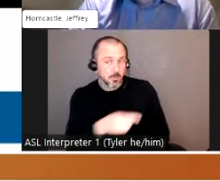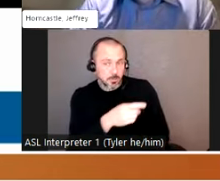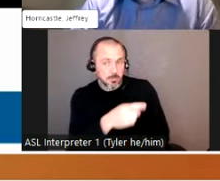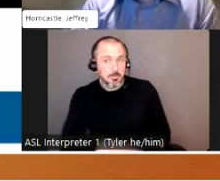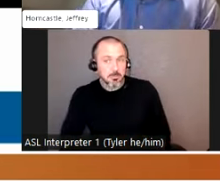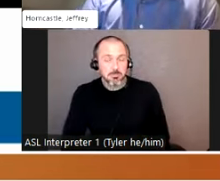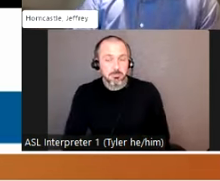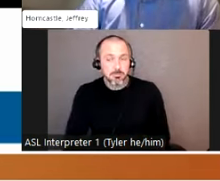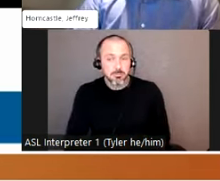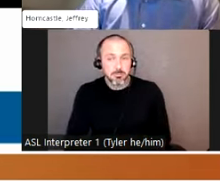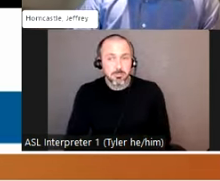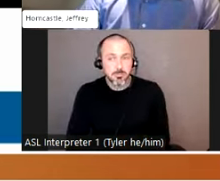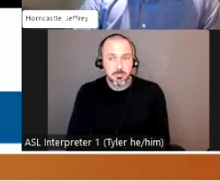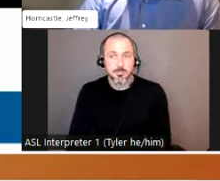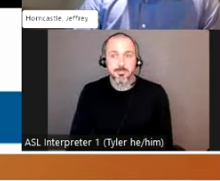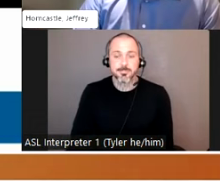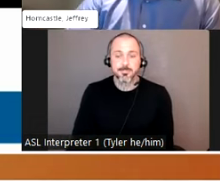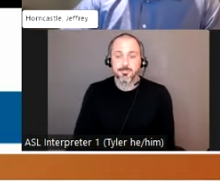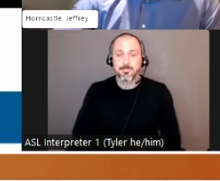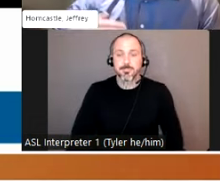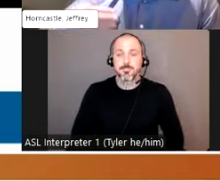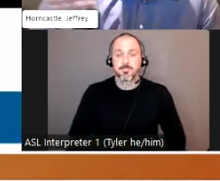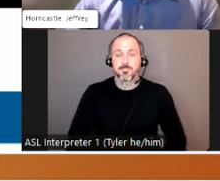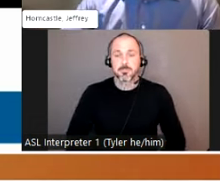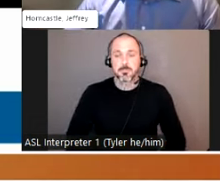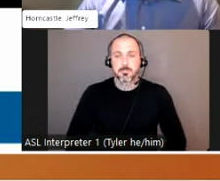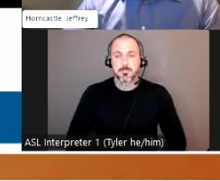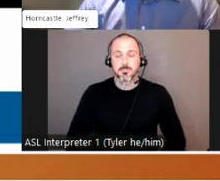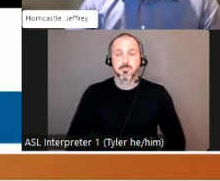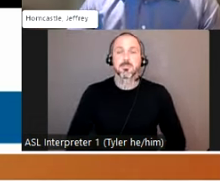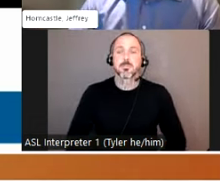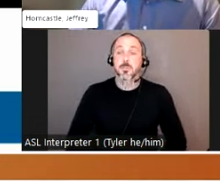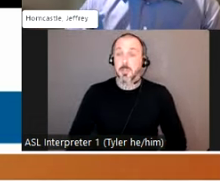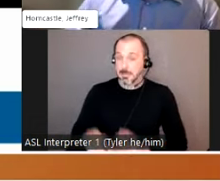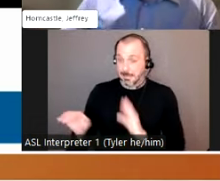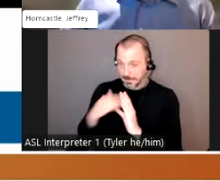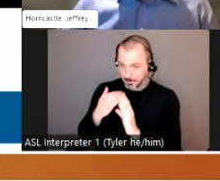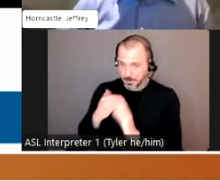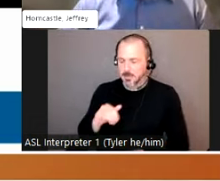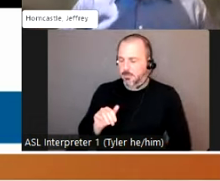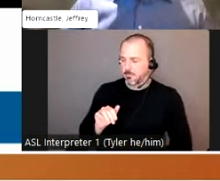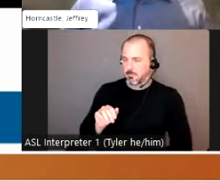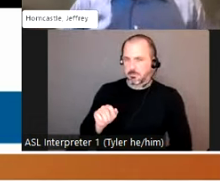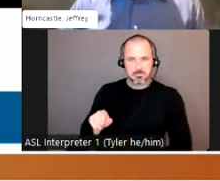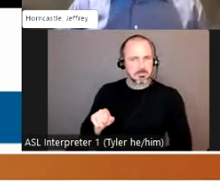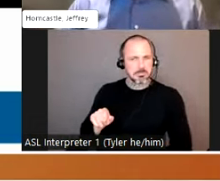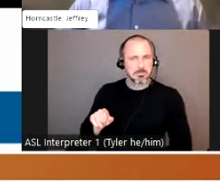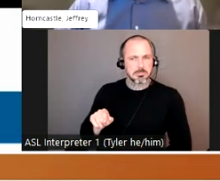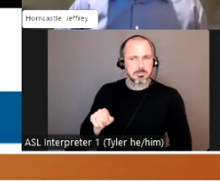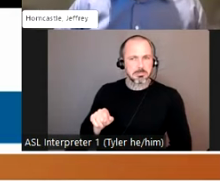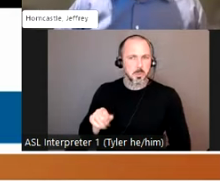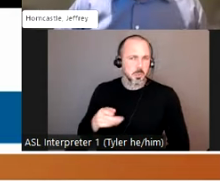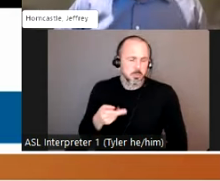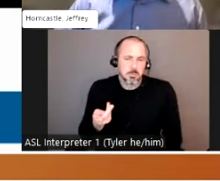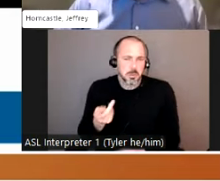the item. Now, once the victim gets the email, basically what the email says, very legitimate